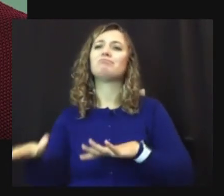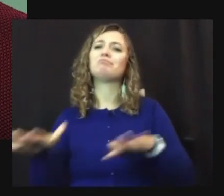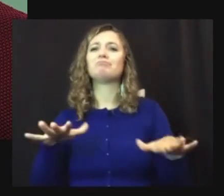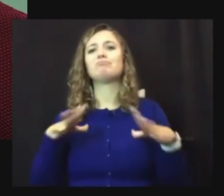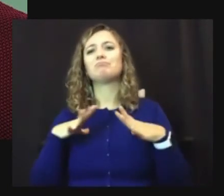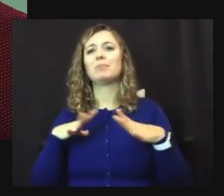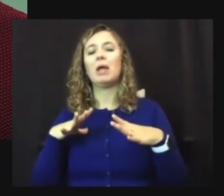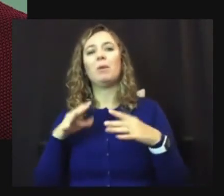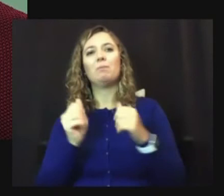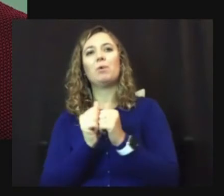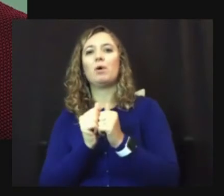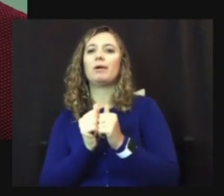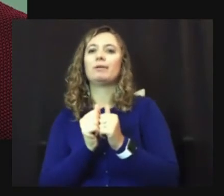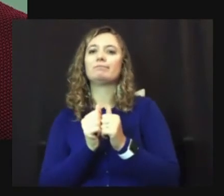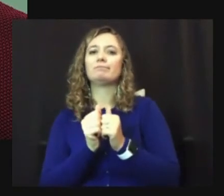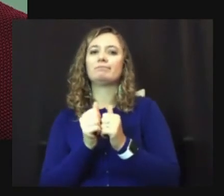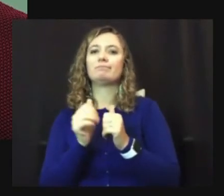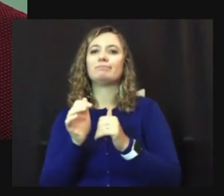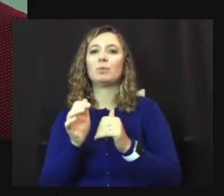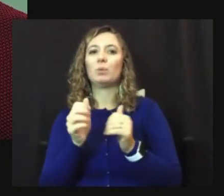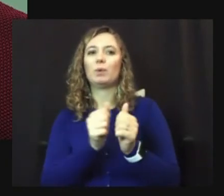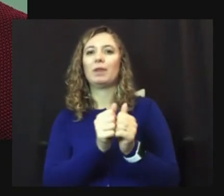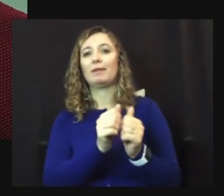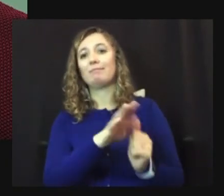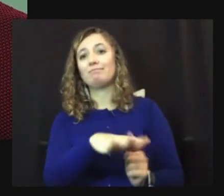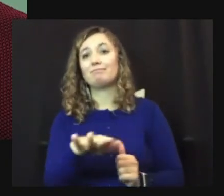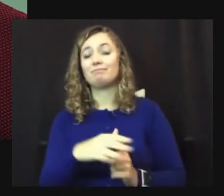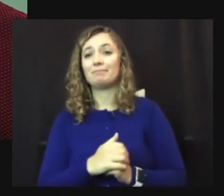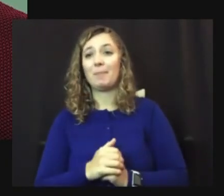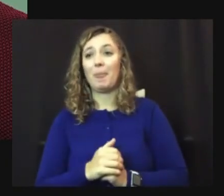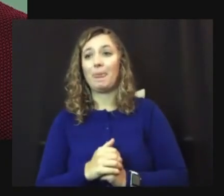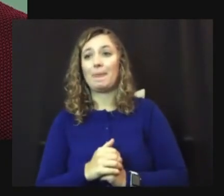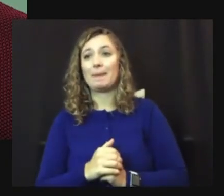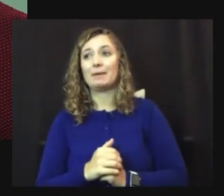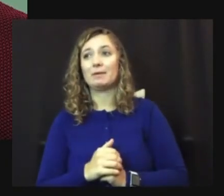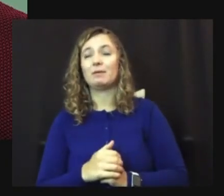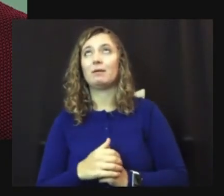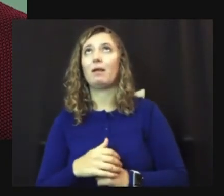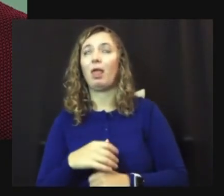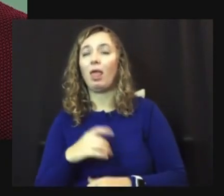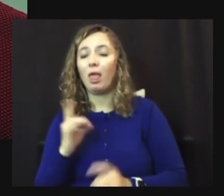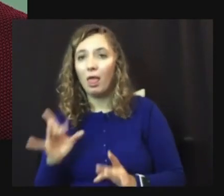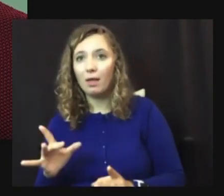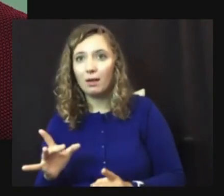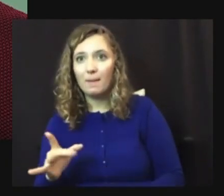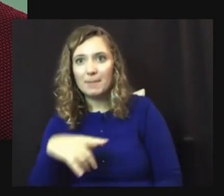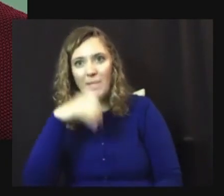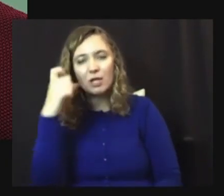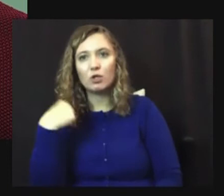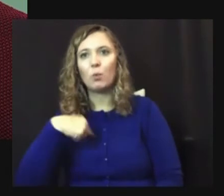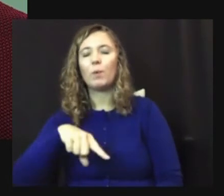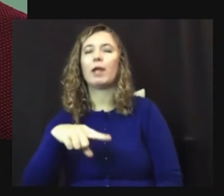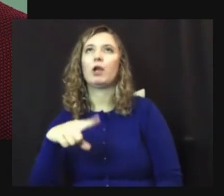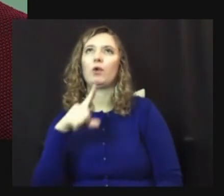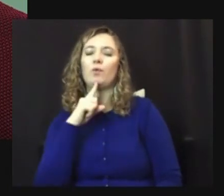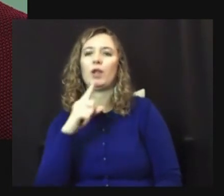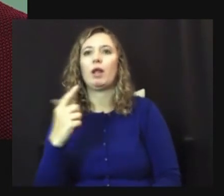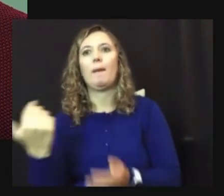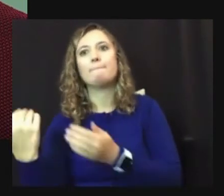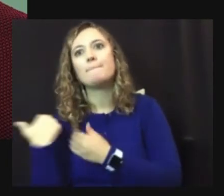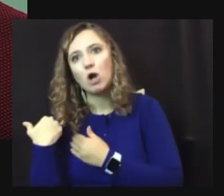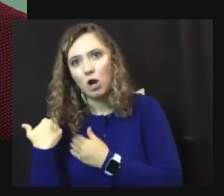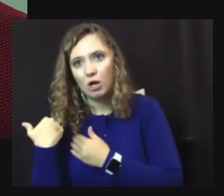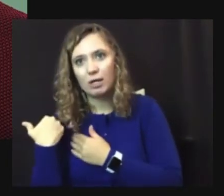child. Ugh. Because we are ultimately burdens, and we should not be allowed to forget